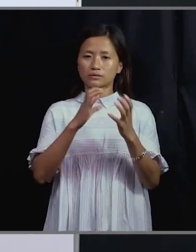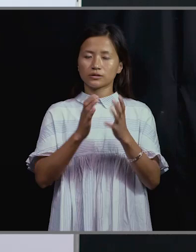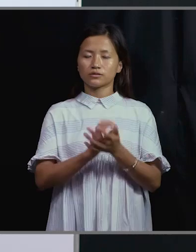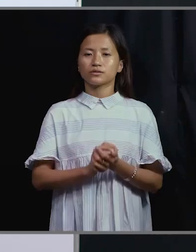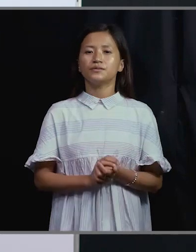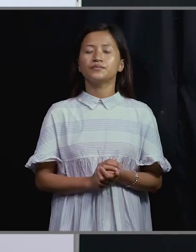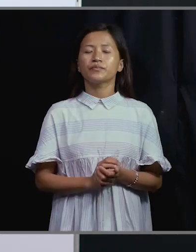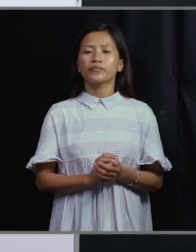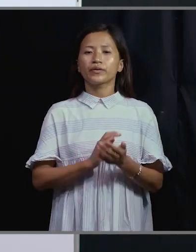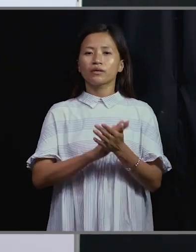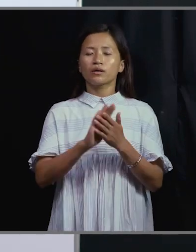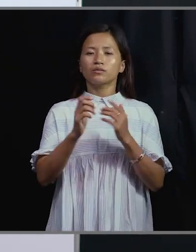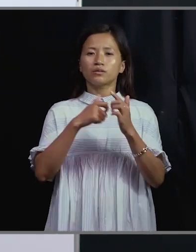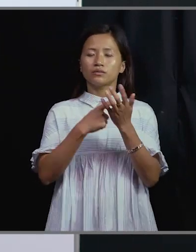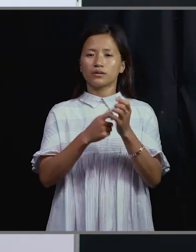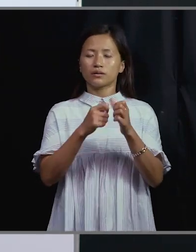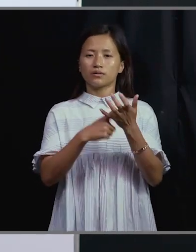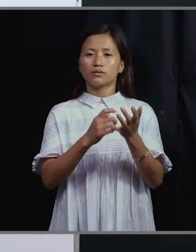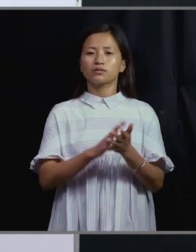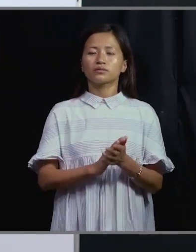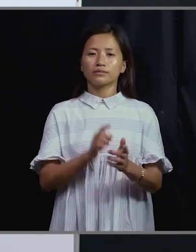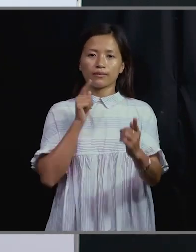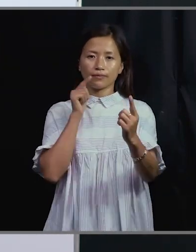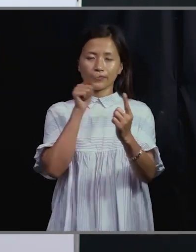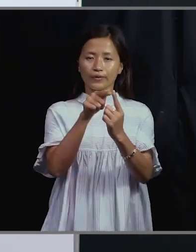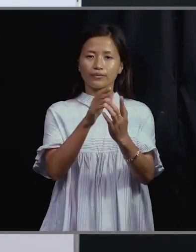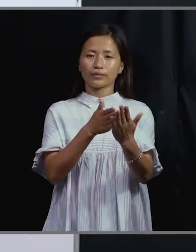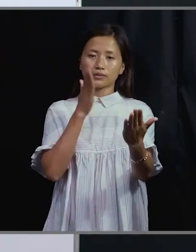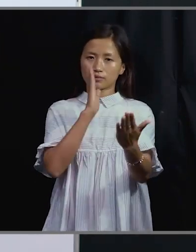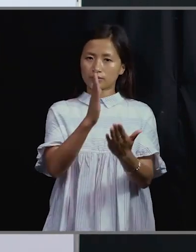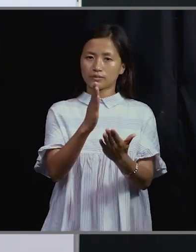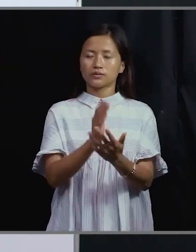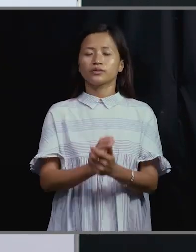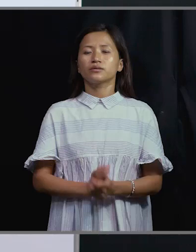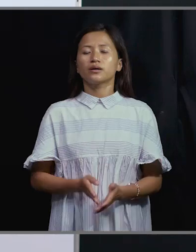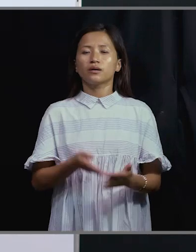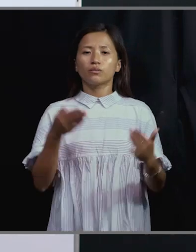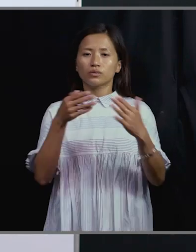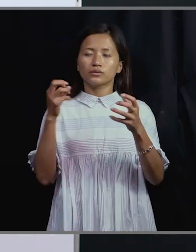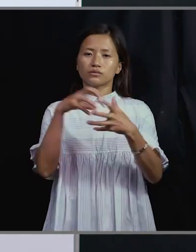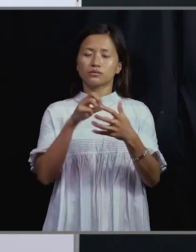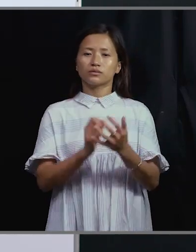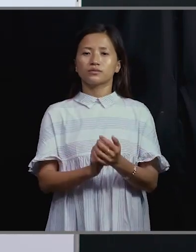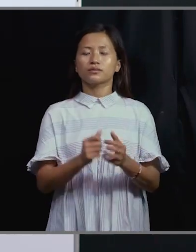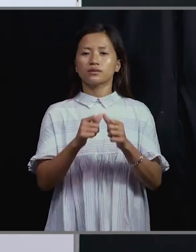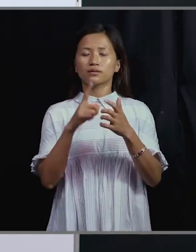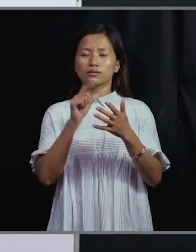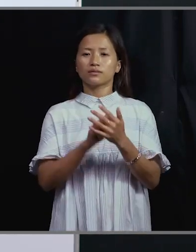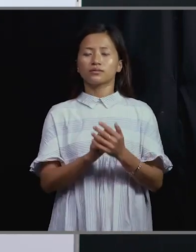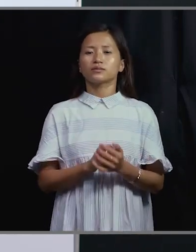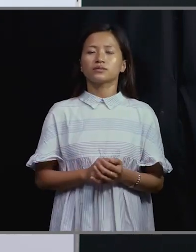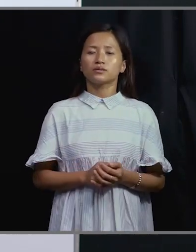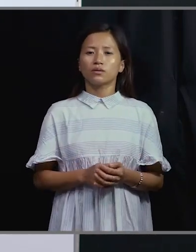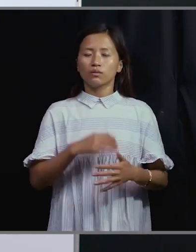in haloarenes, halogen atom is directly bonded to an aryl ring. Now, all the